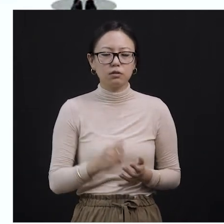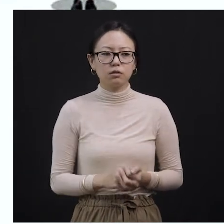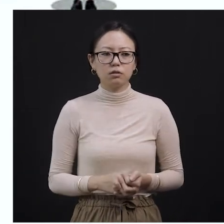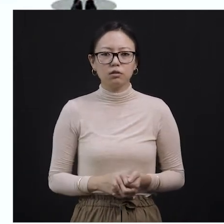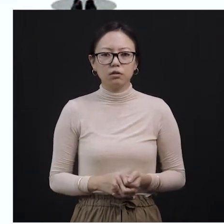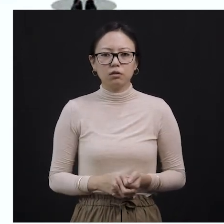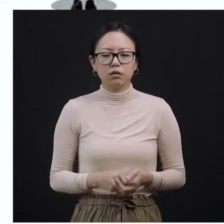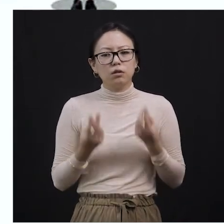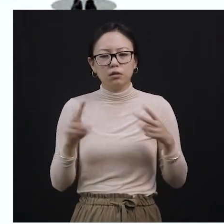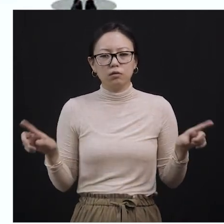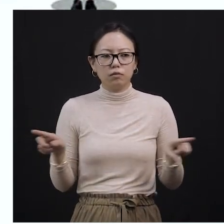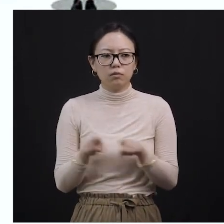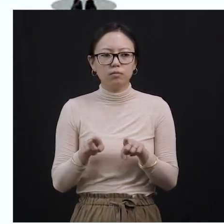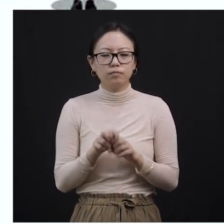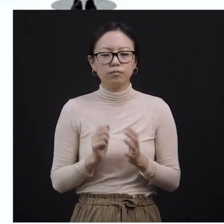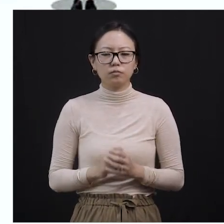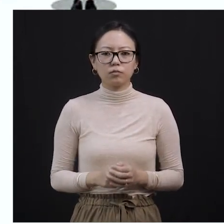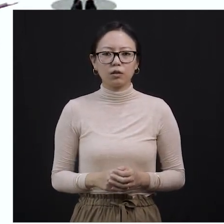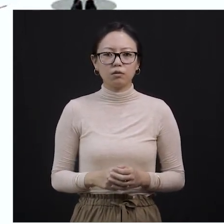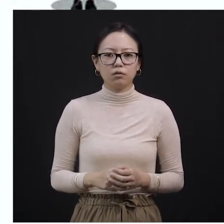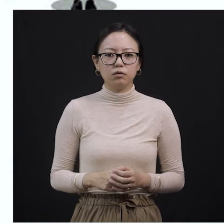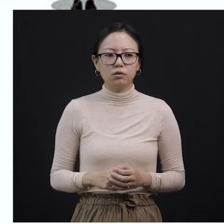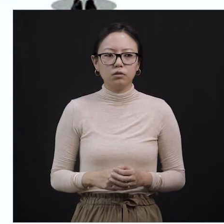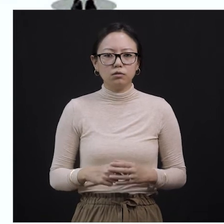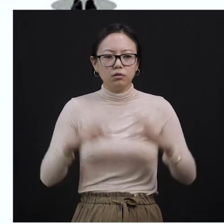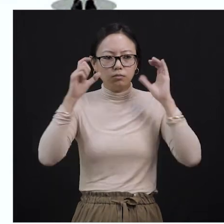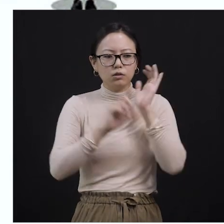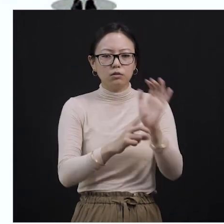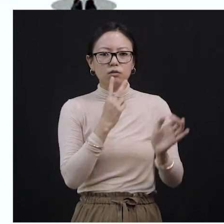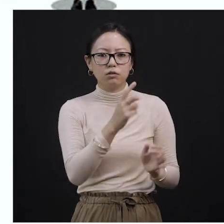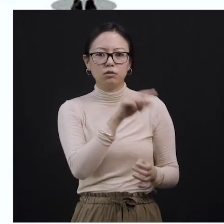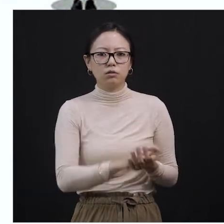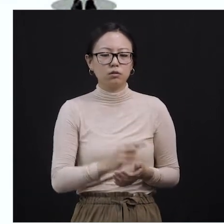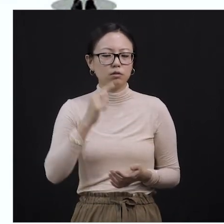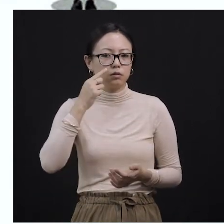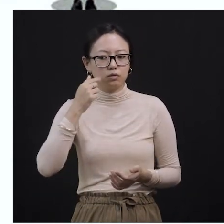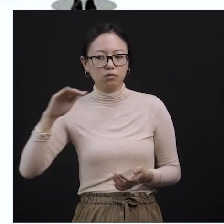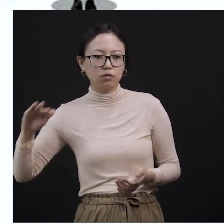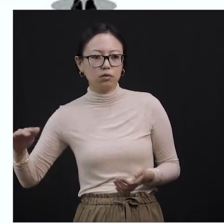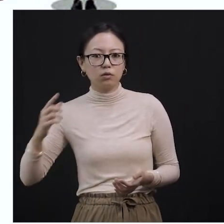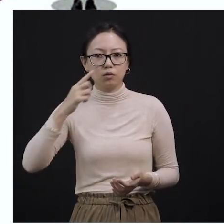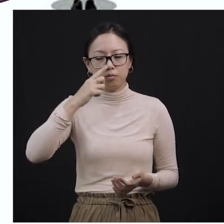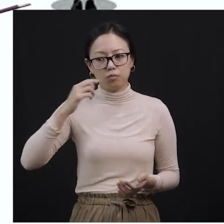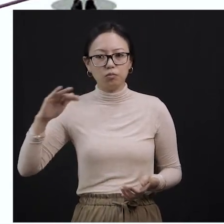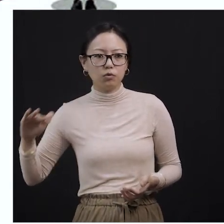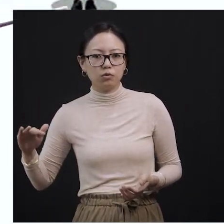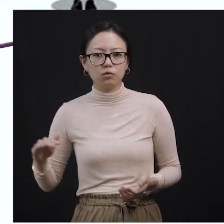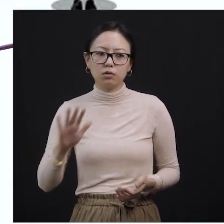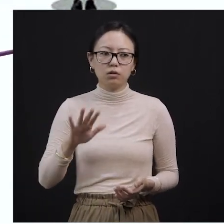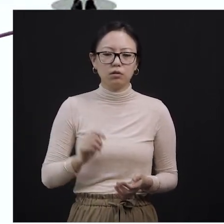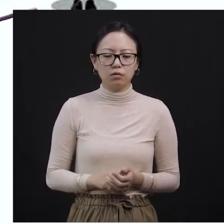people. This girl and boy, they are standing at a distance of 2 meters apart, all right? So